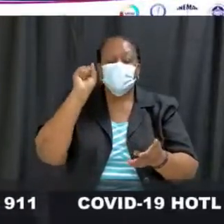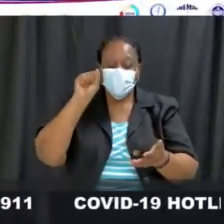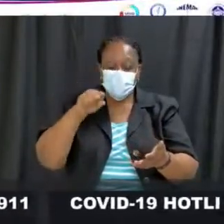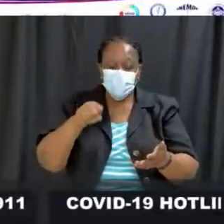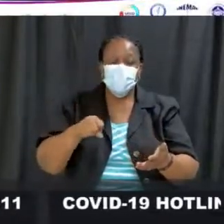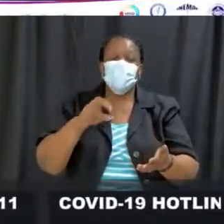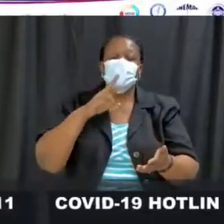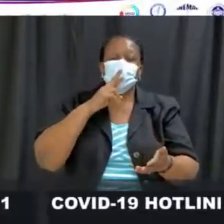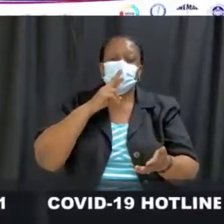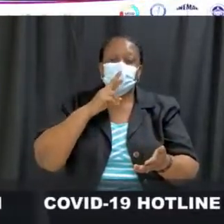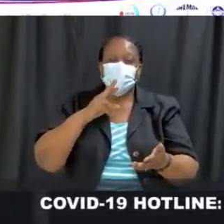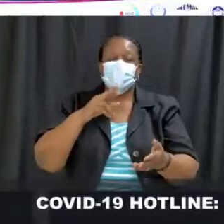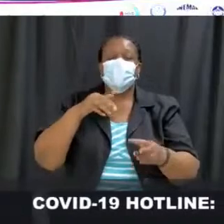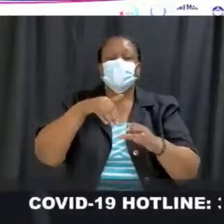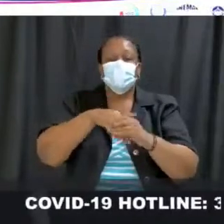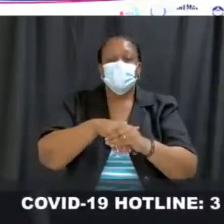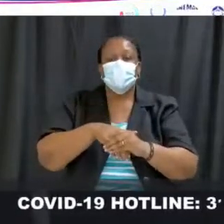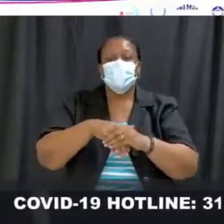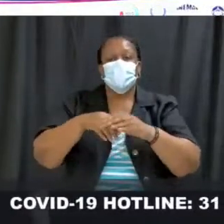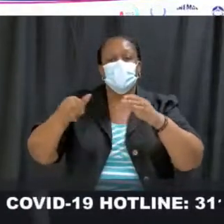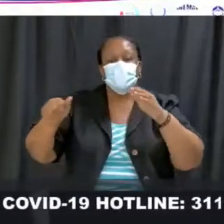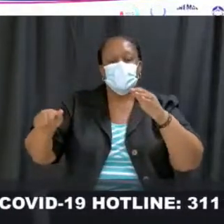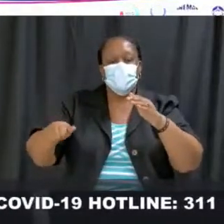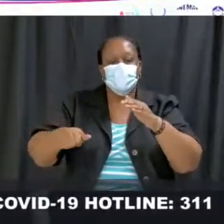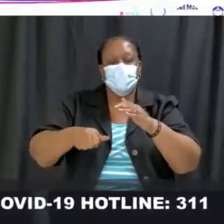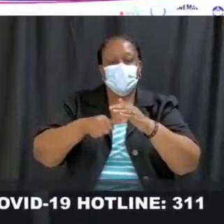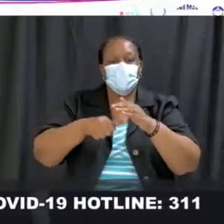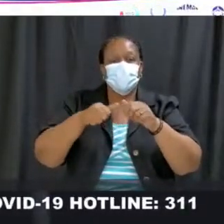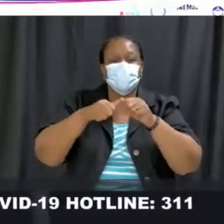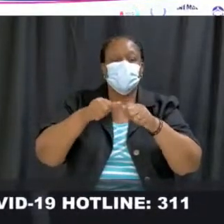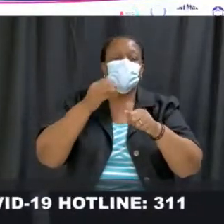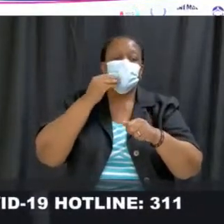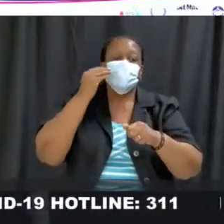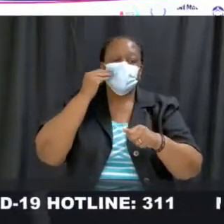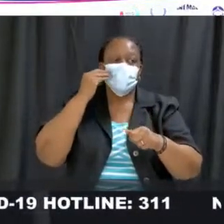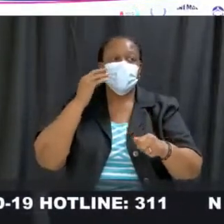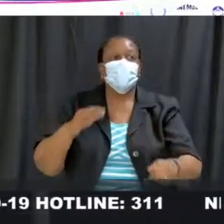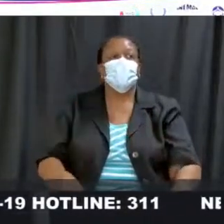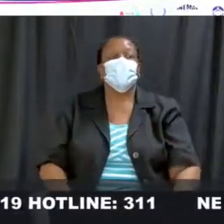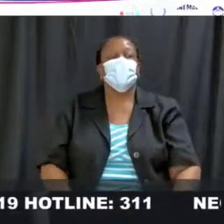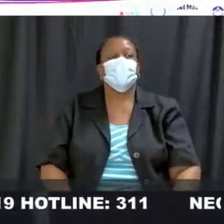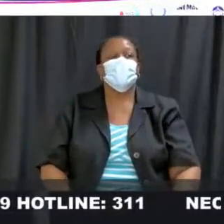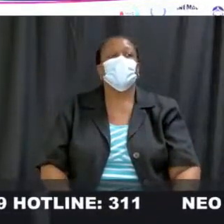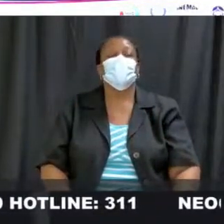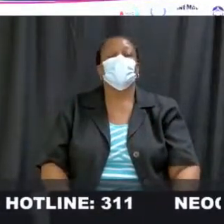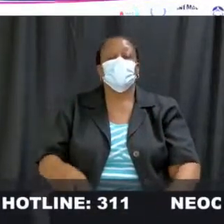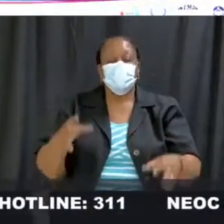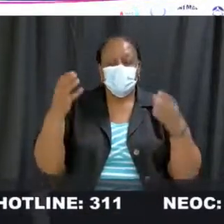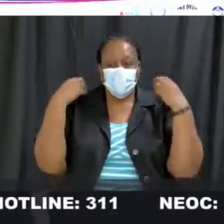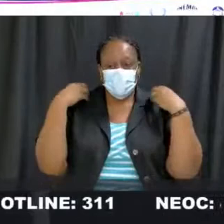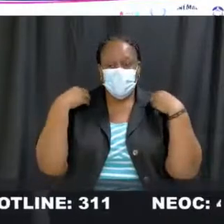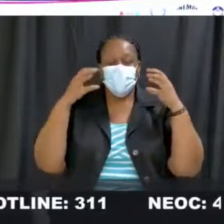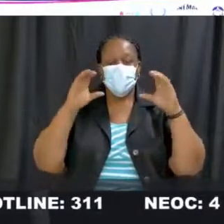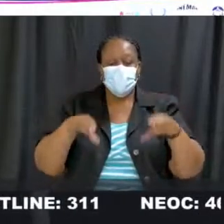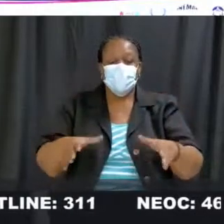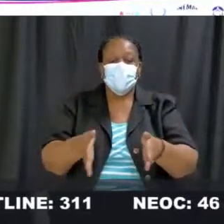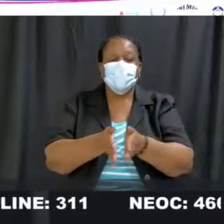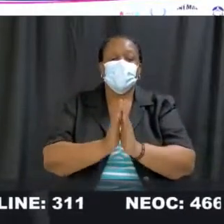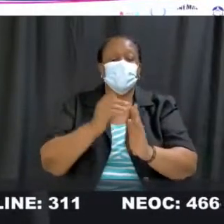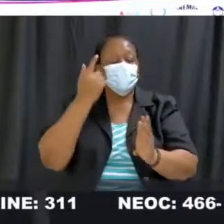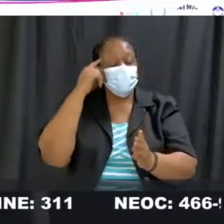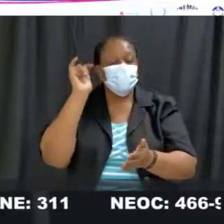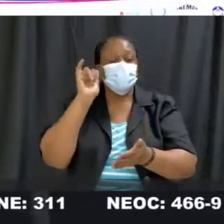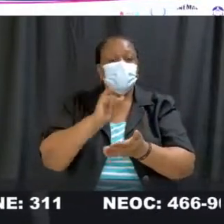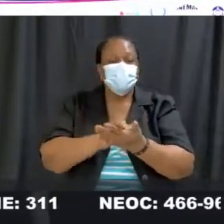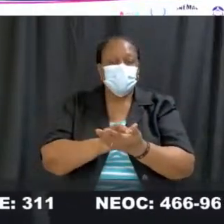that you are indeed in quarantine. And so the employees can request this information from the